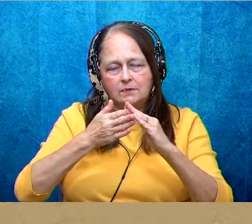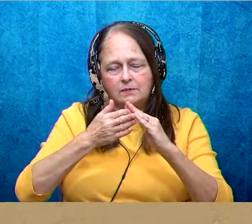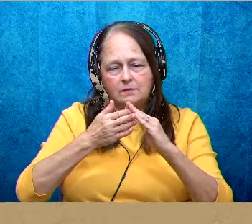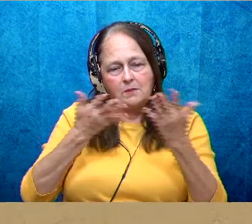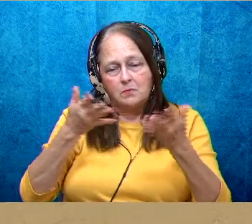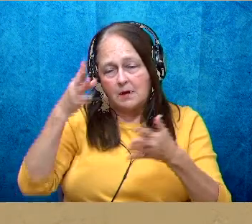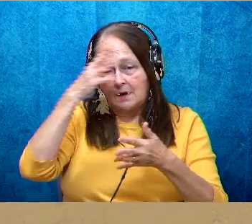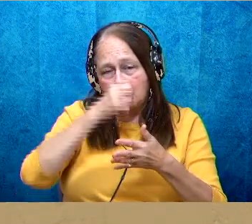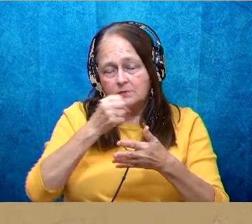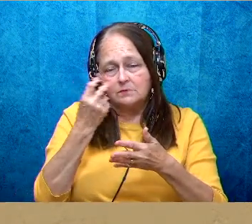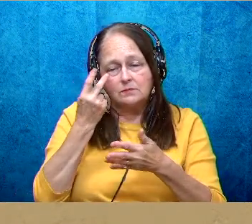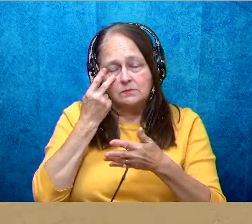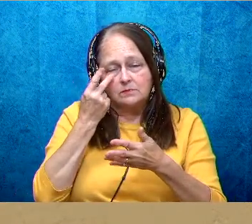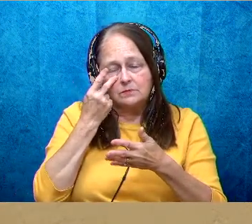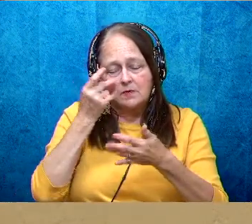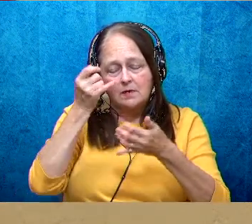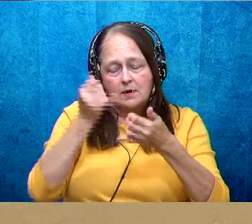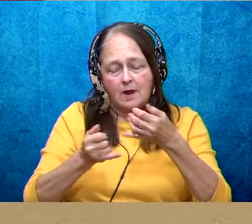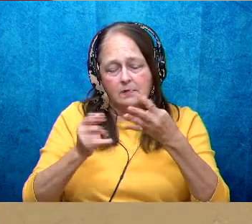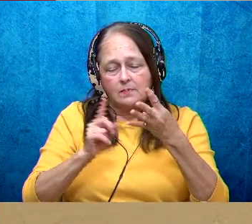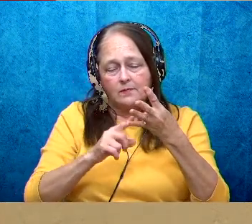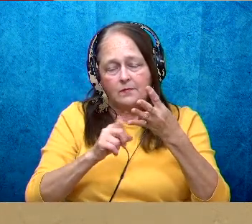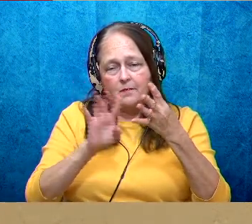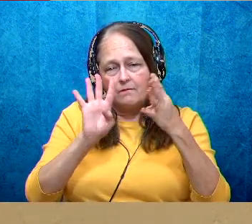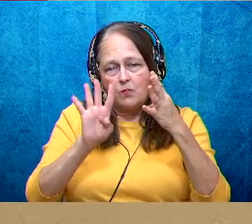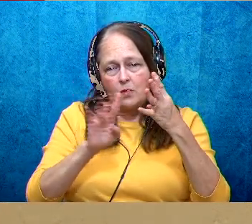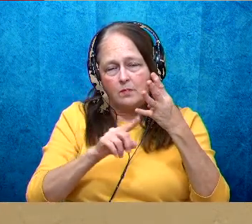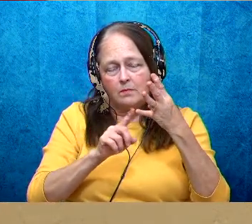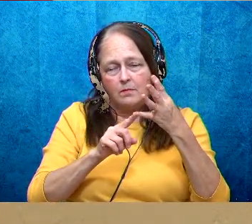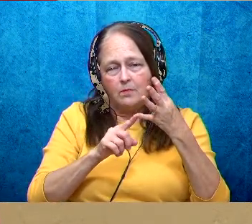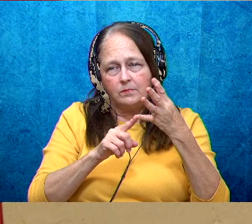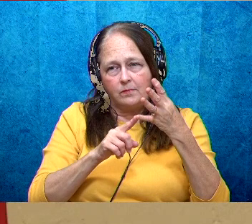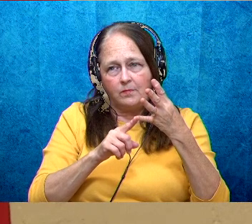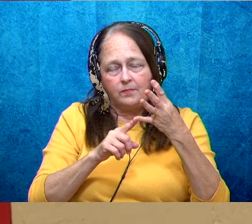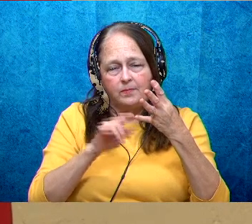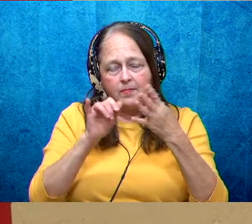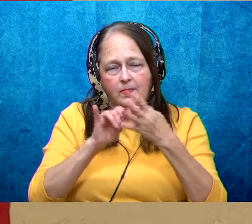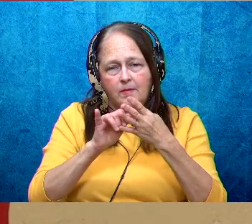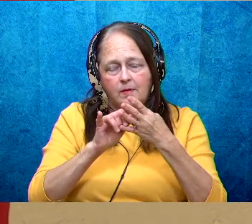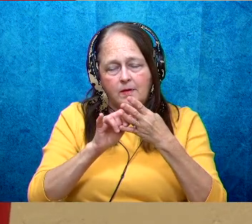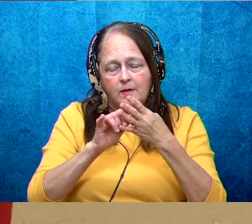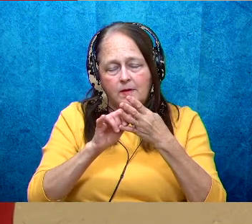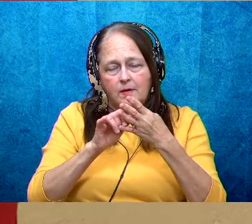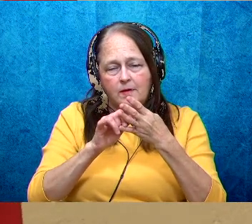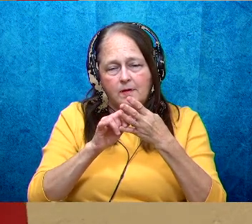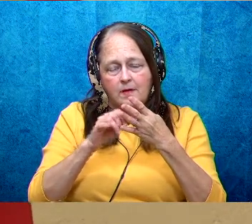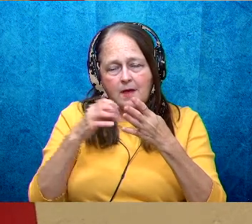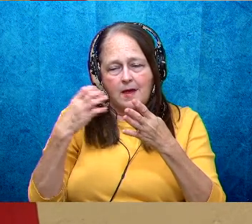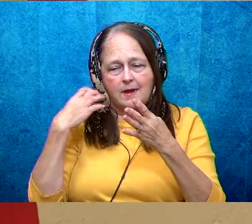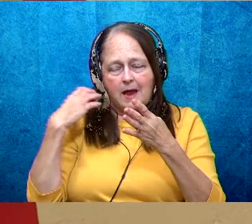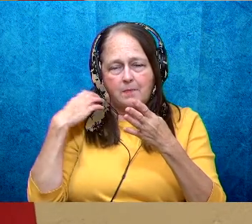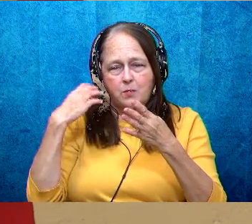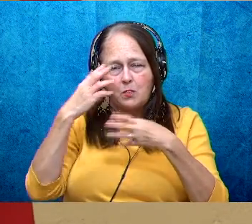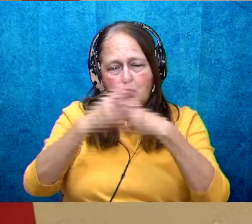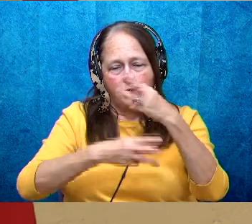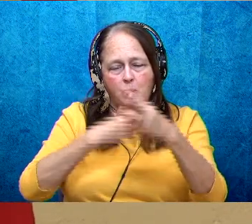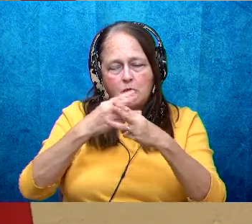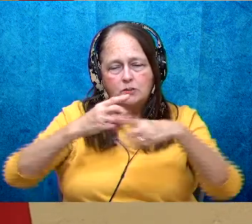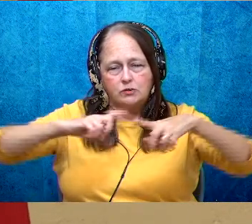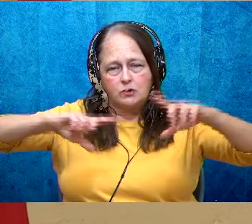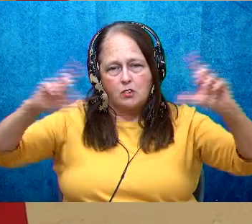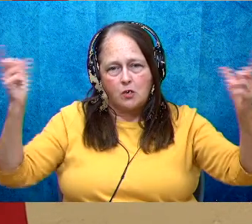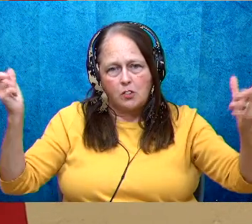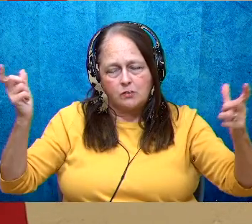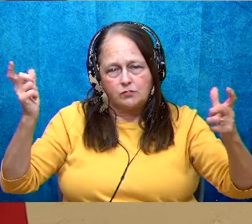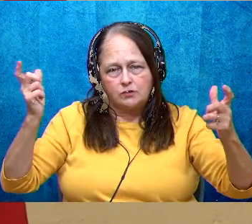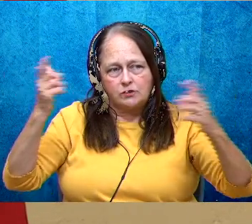guessed it, but let's go to the last clue. Clue number 4 says it's the capital city of the world's